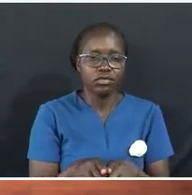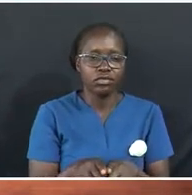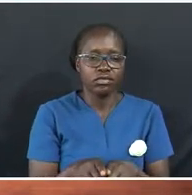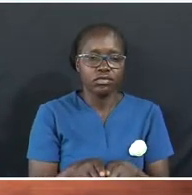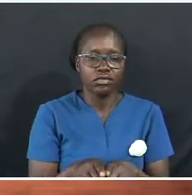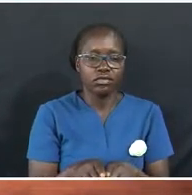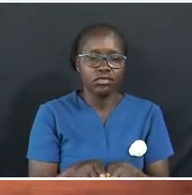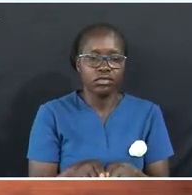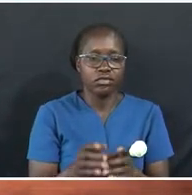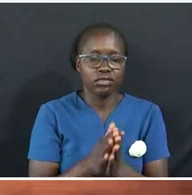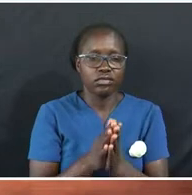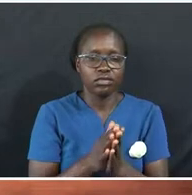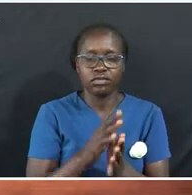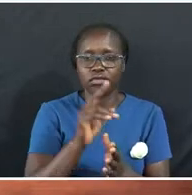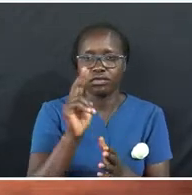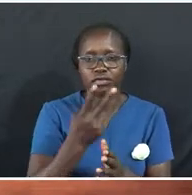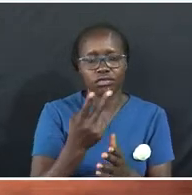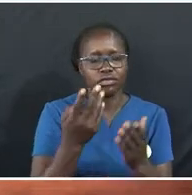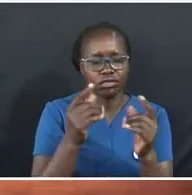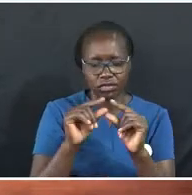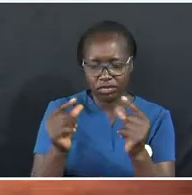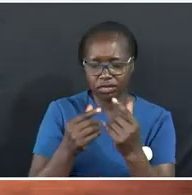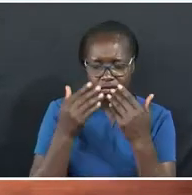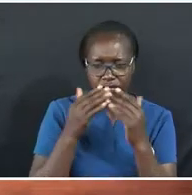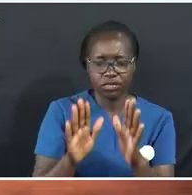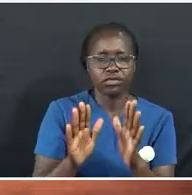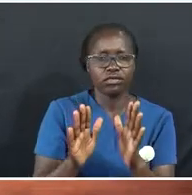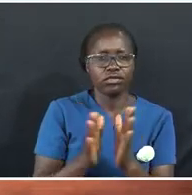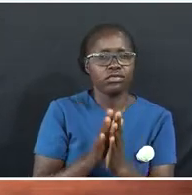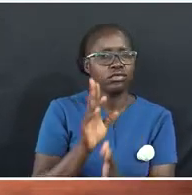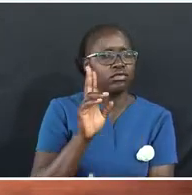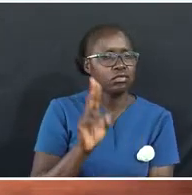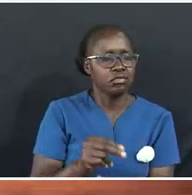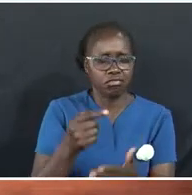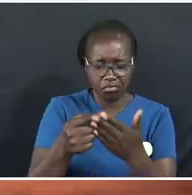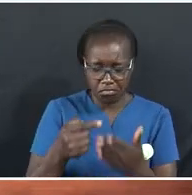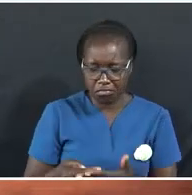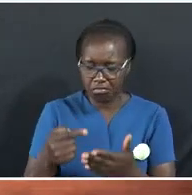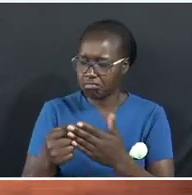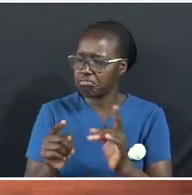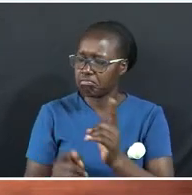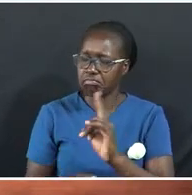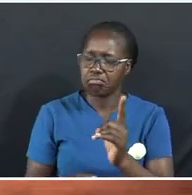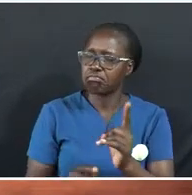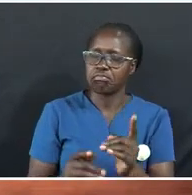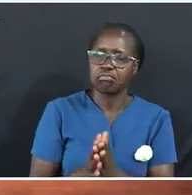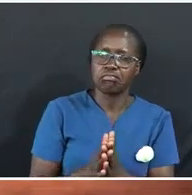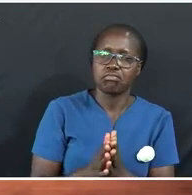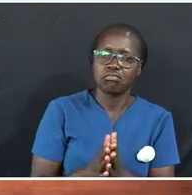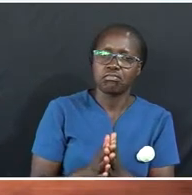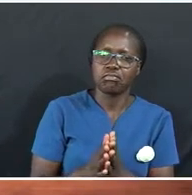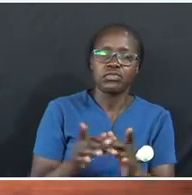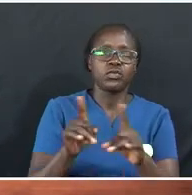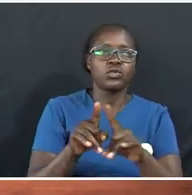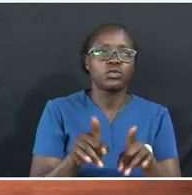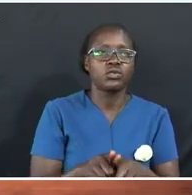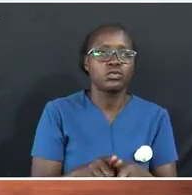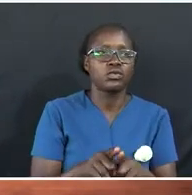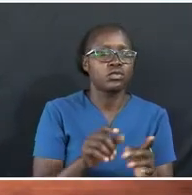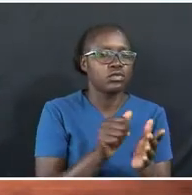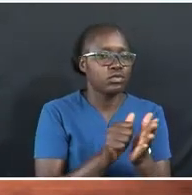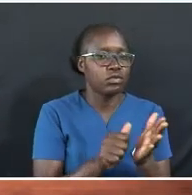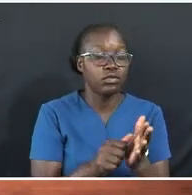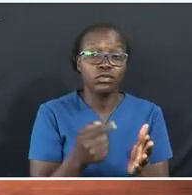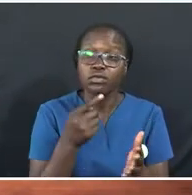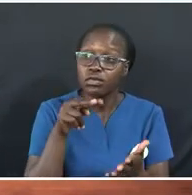way he has done to the second duty, the second team. There was no discussion of how much. He also tells them, you are